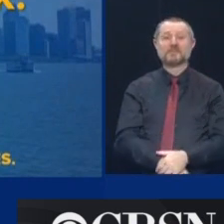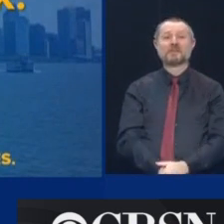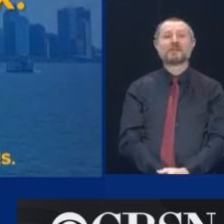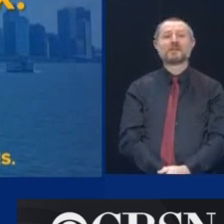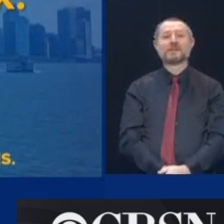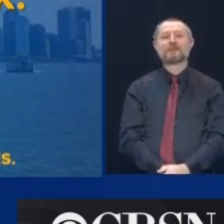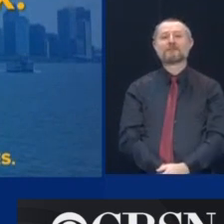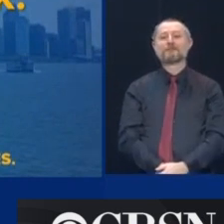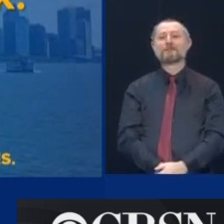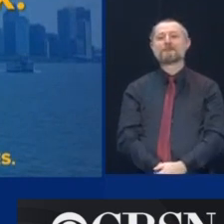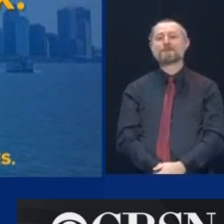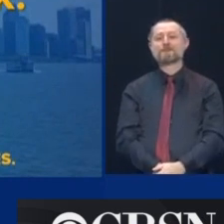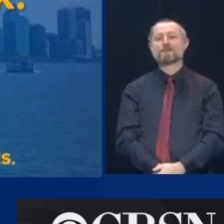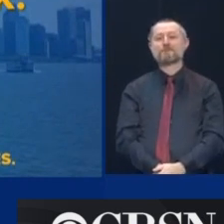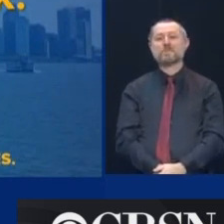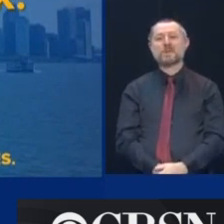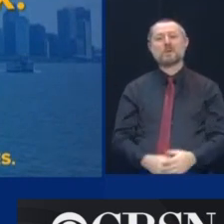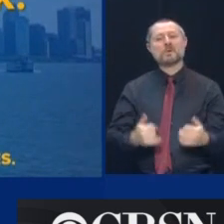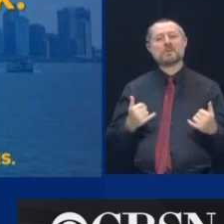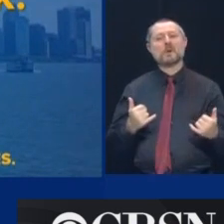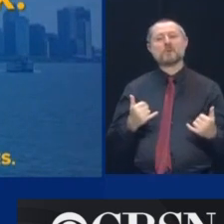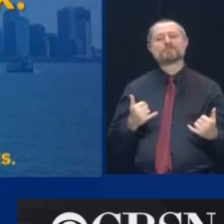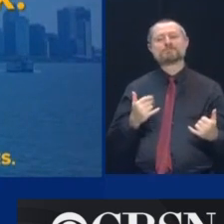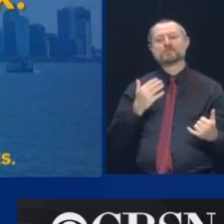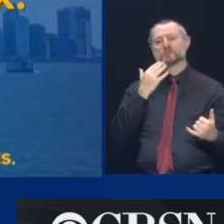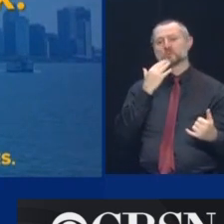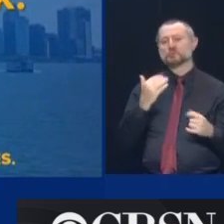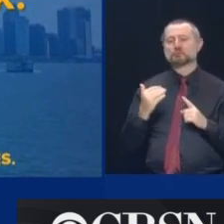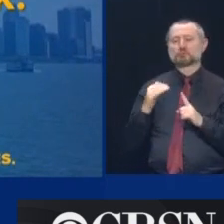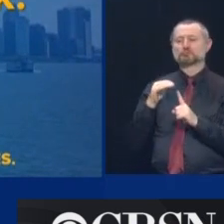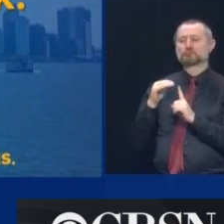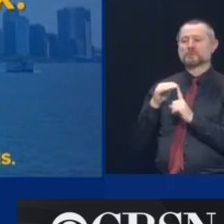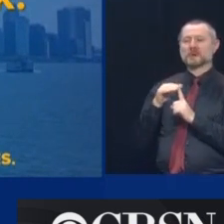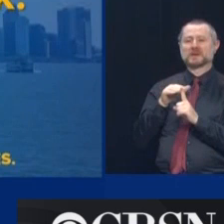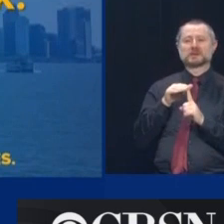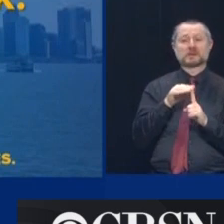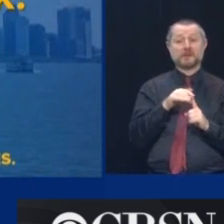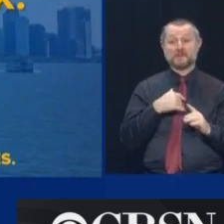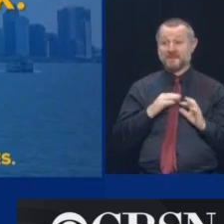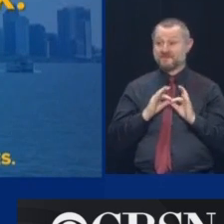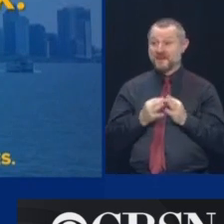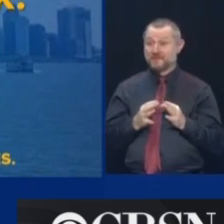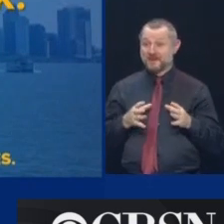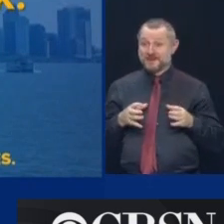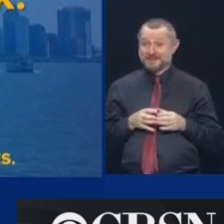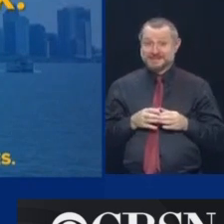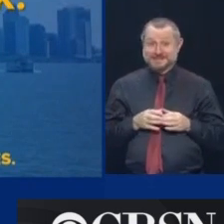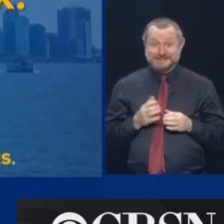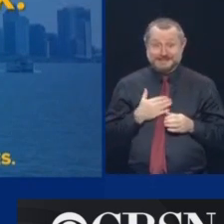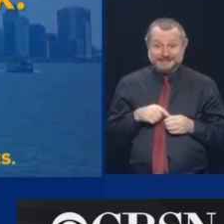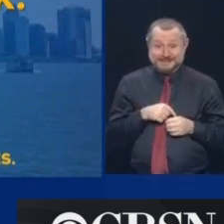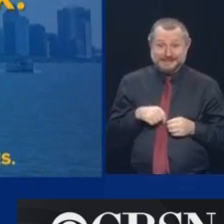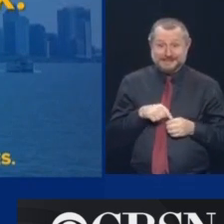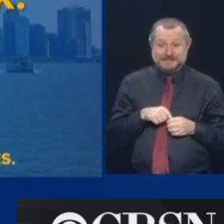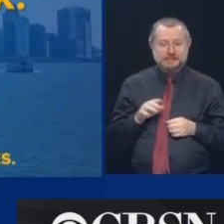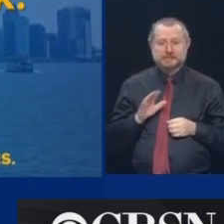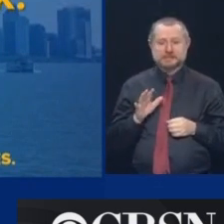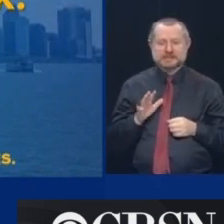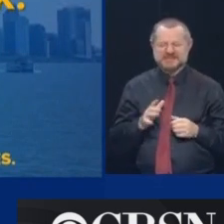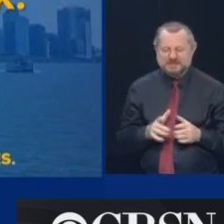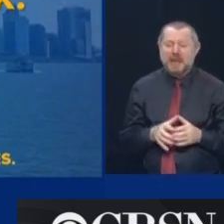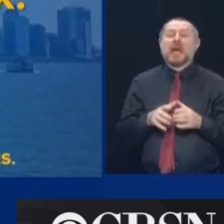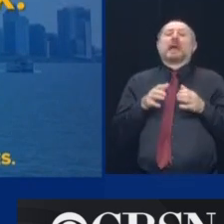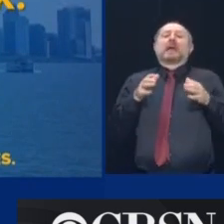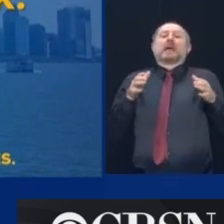this Thanksgiving reminds us we have a bigger family than we think we have.